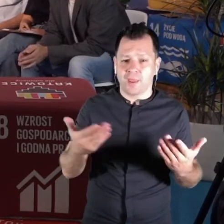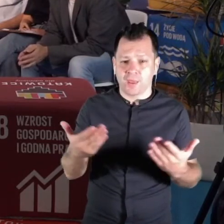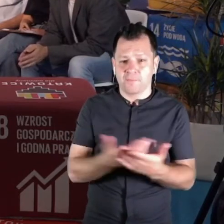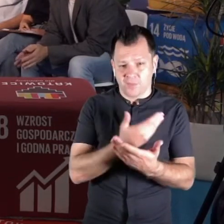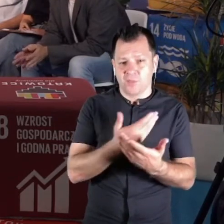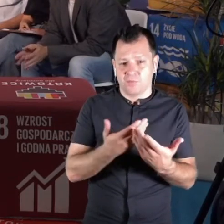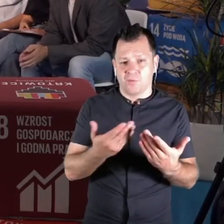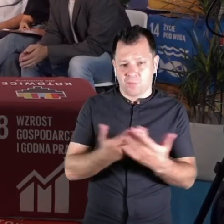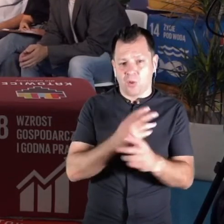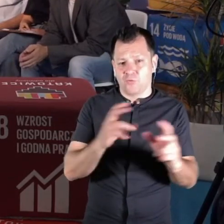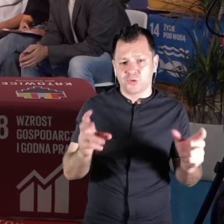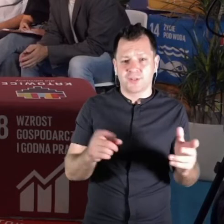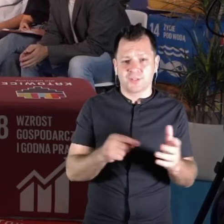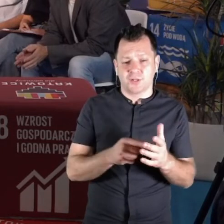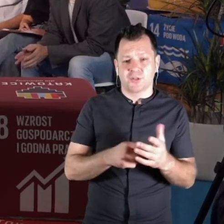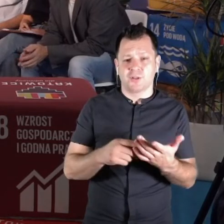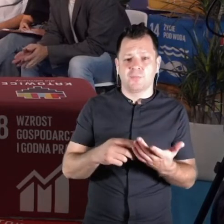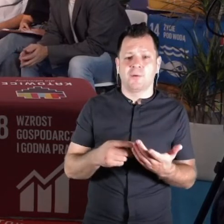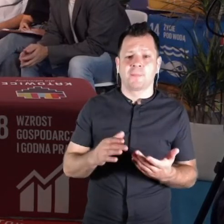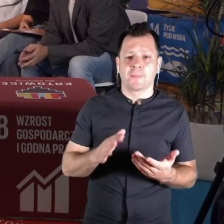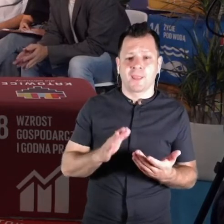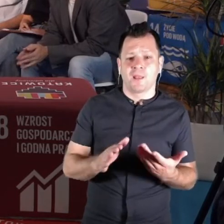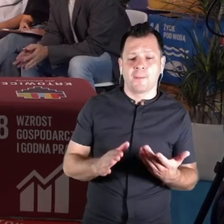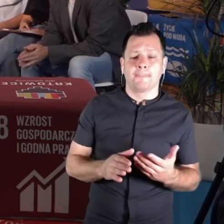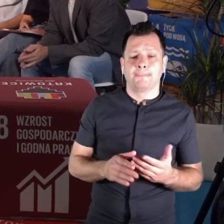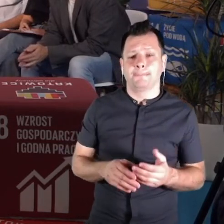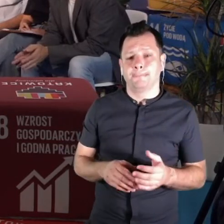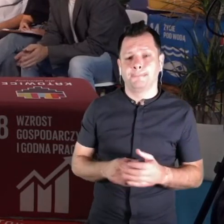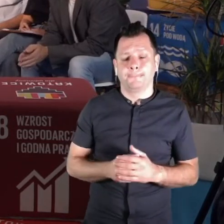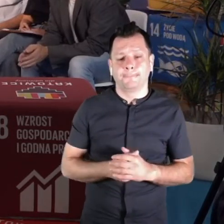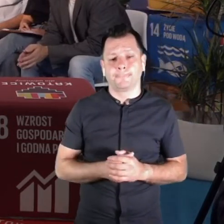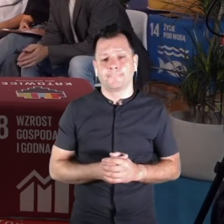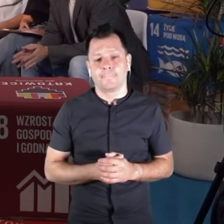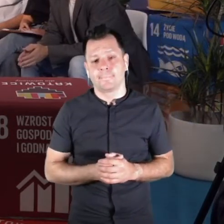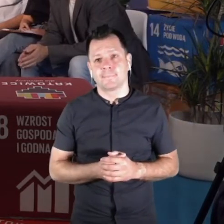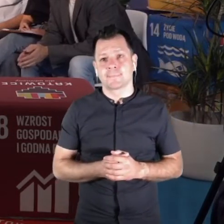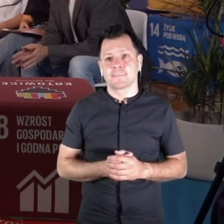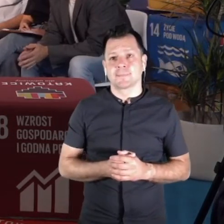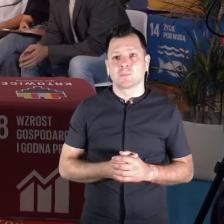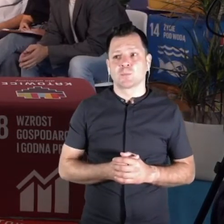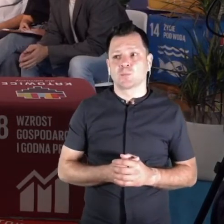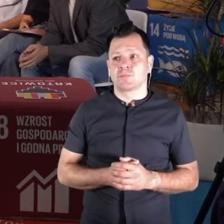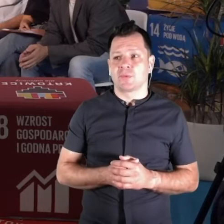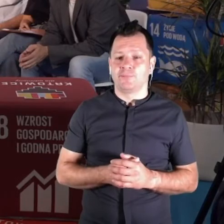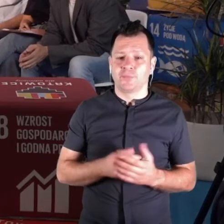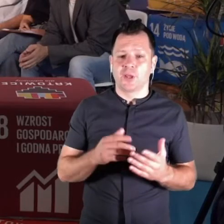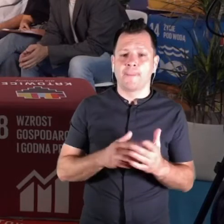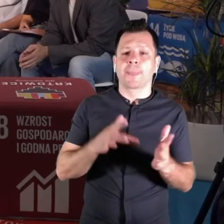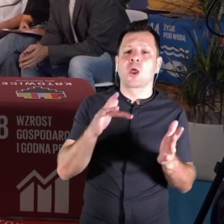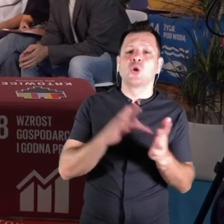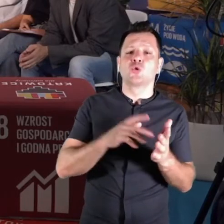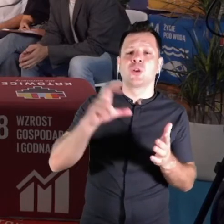prototyping laboratory for hardware. And this particular sensor is interesting. I will come back to it